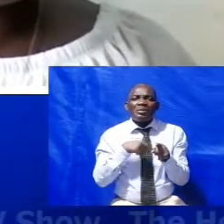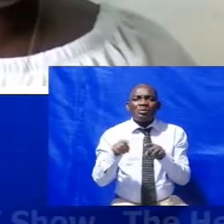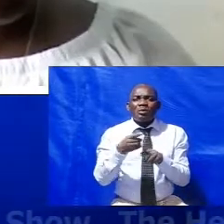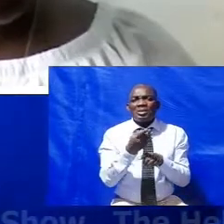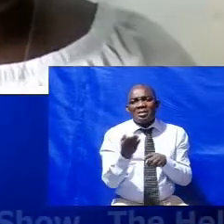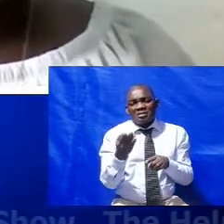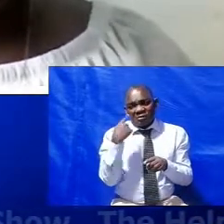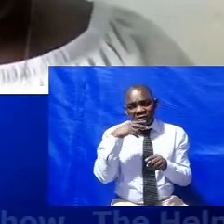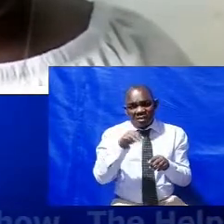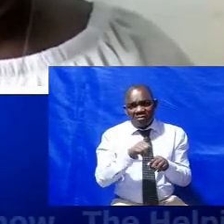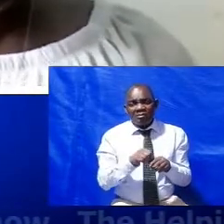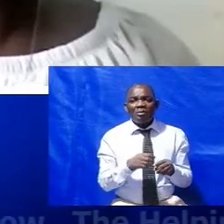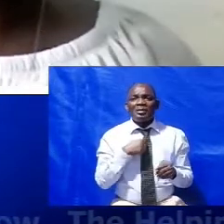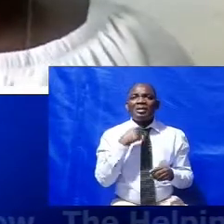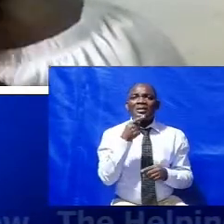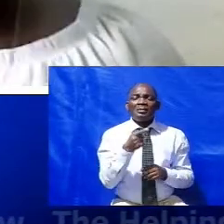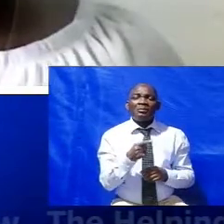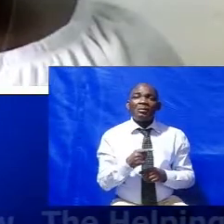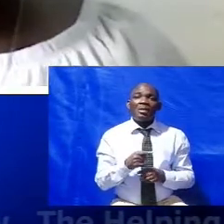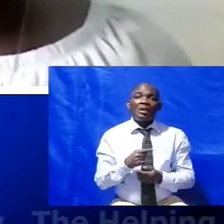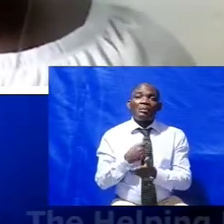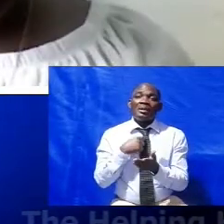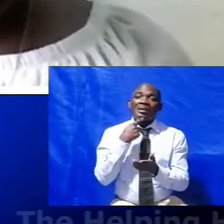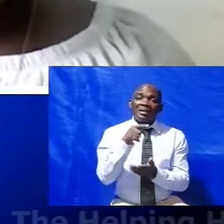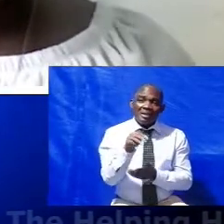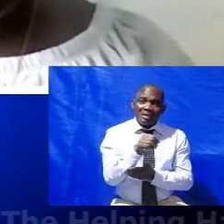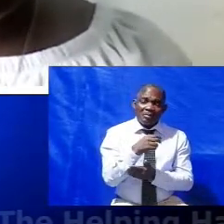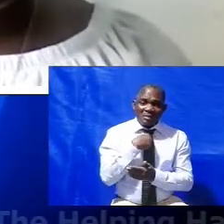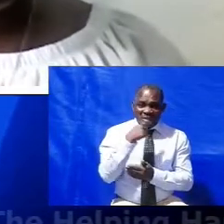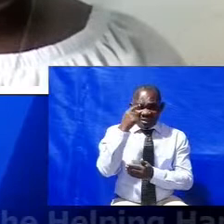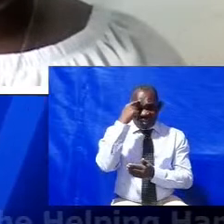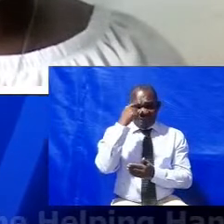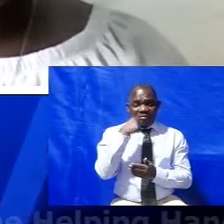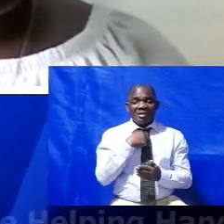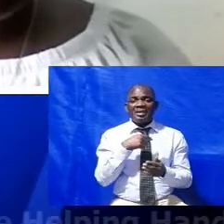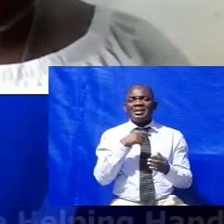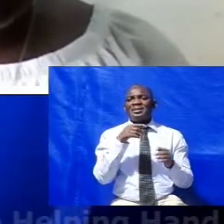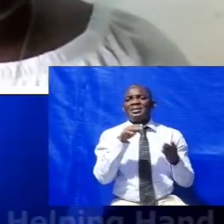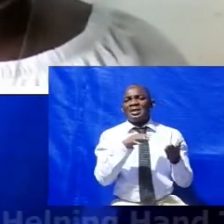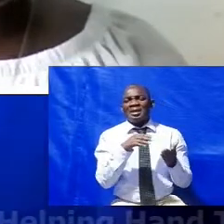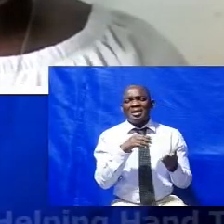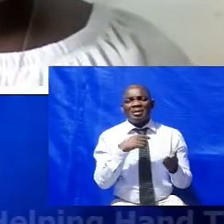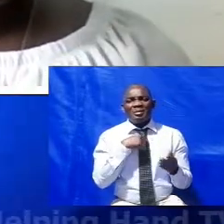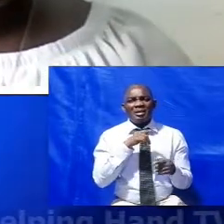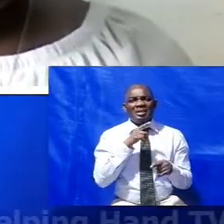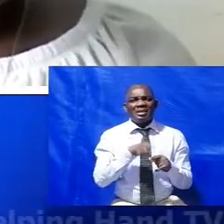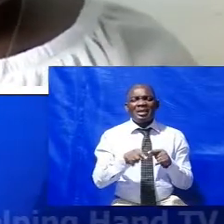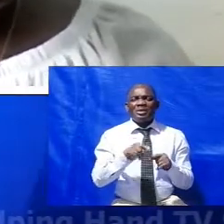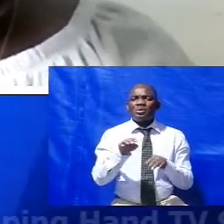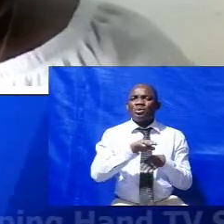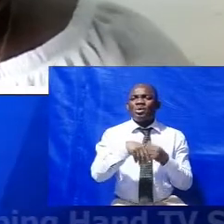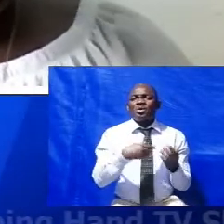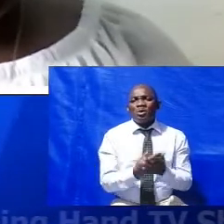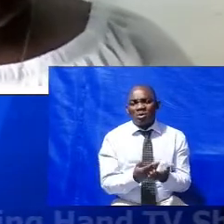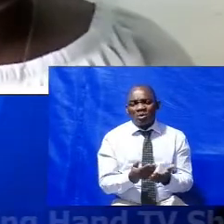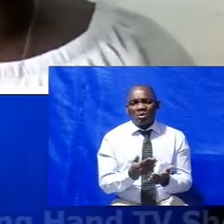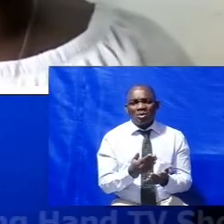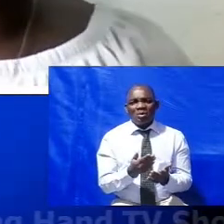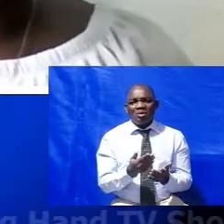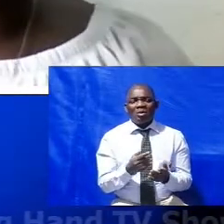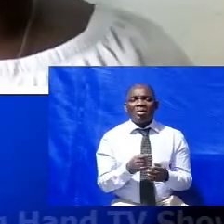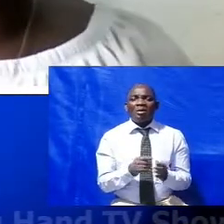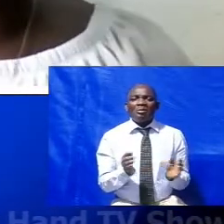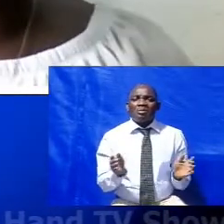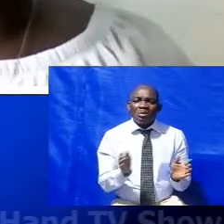have to do 1, 2, 3. And I would tell them, actually, I thought I'm going to die because I can't do 1, 2, 3. And we